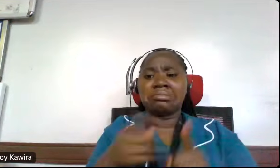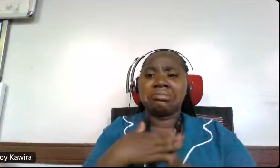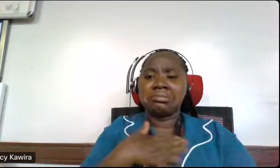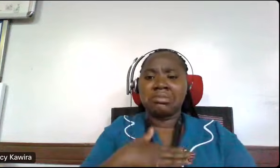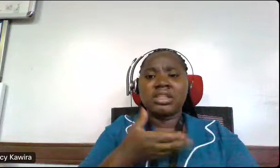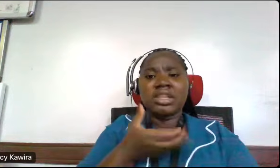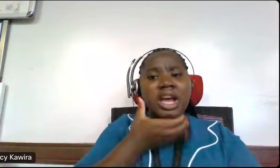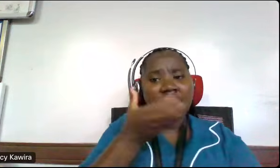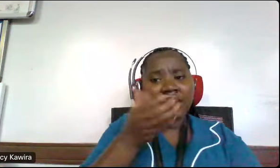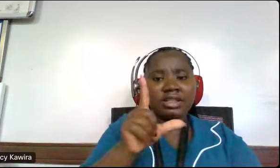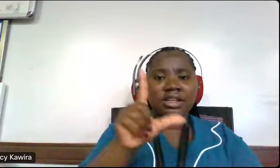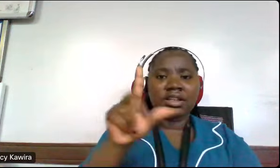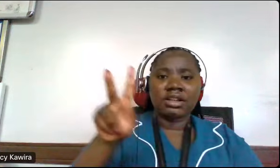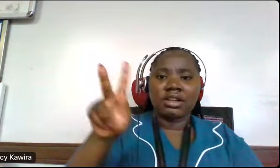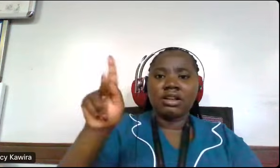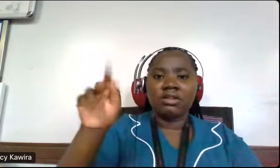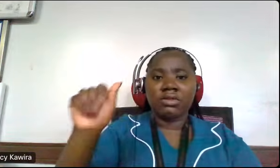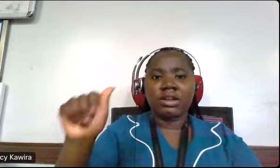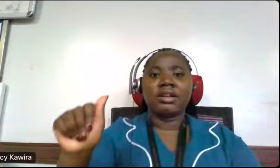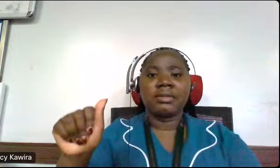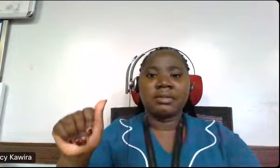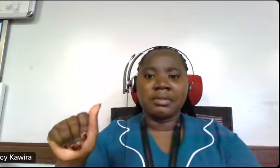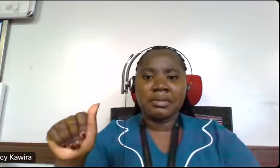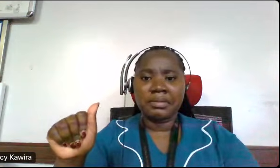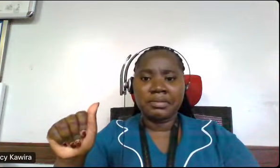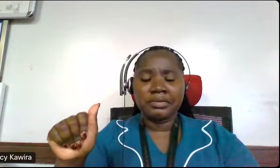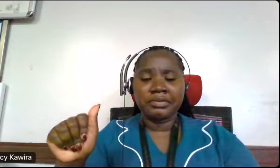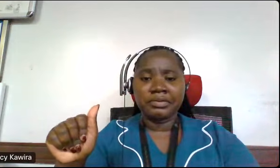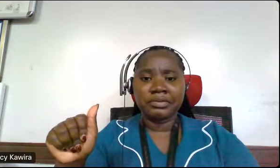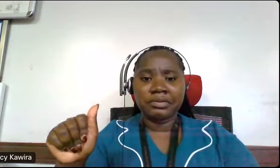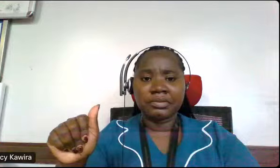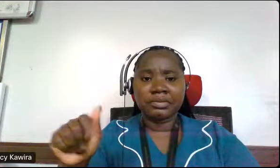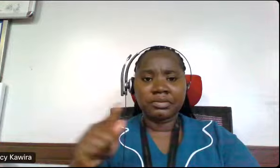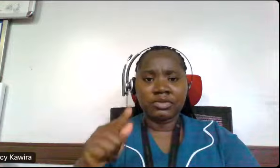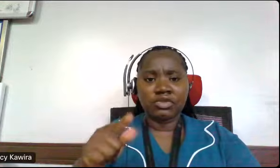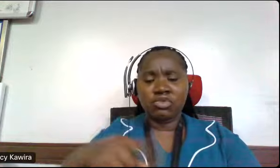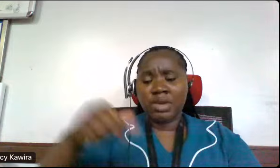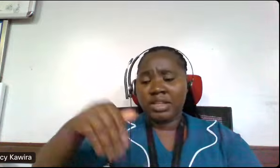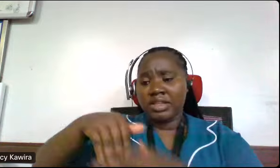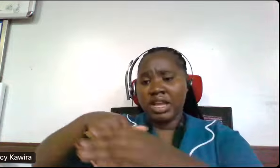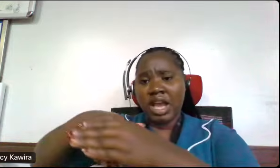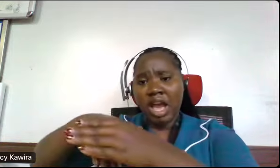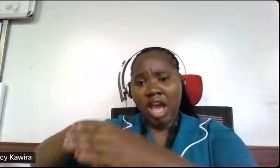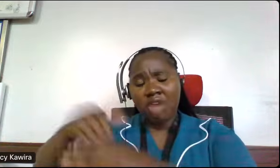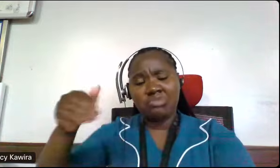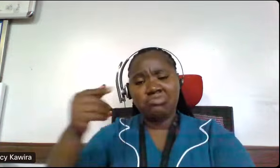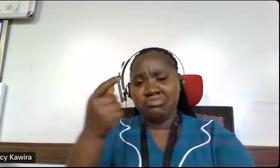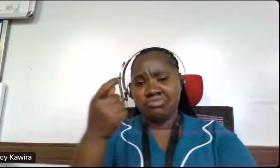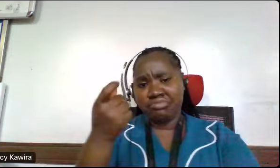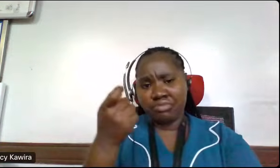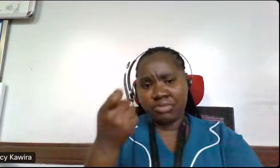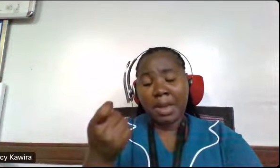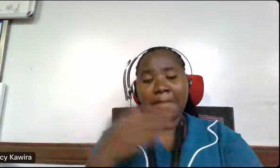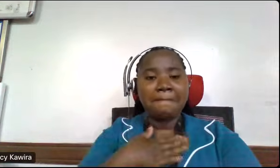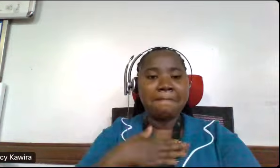it, Luca. You went off a bit. Maybe you repeat the question.